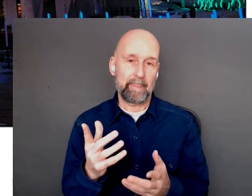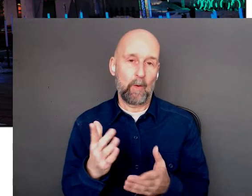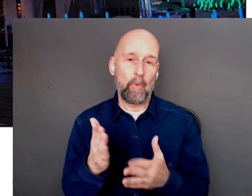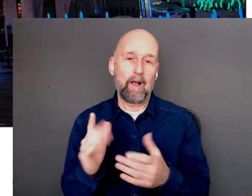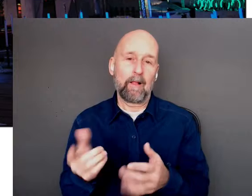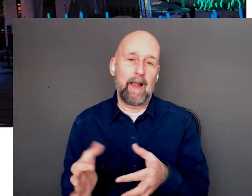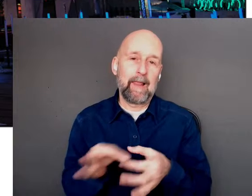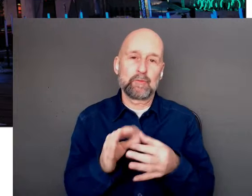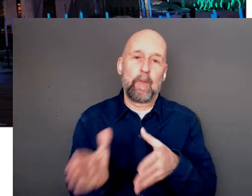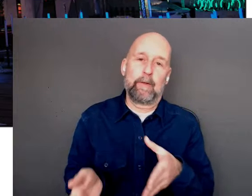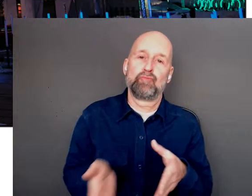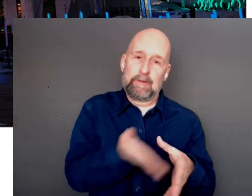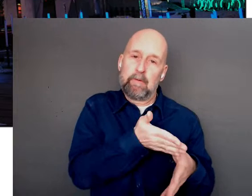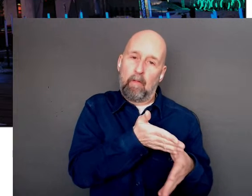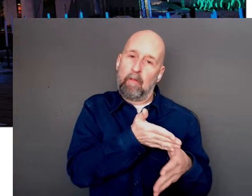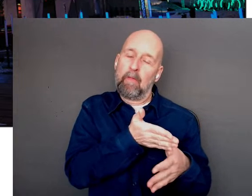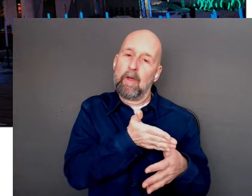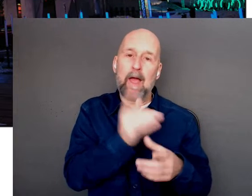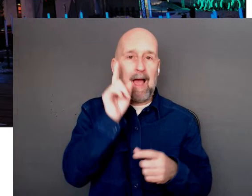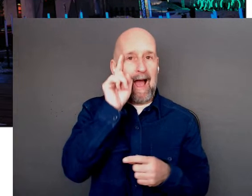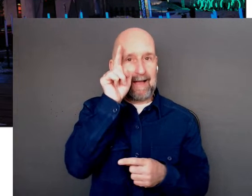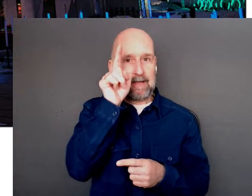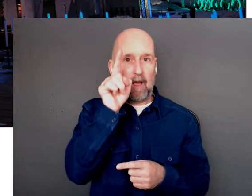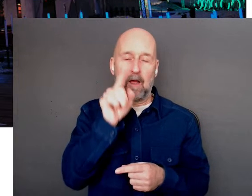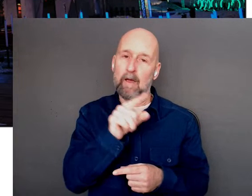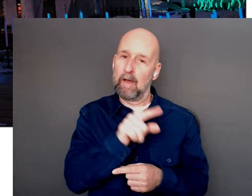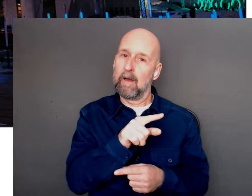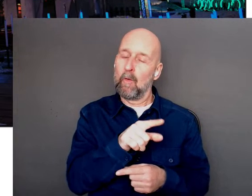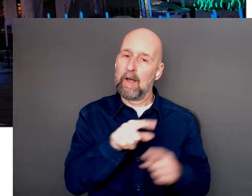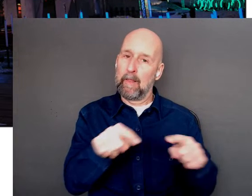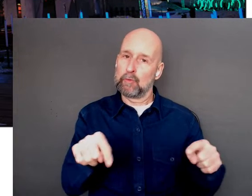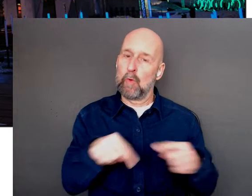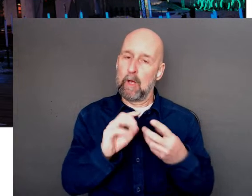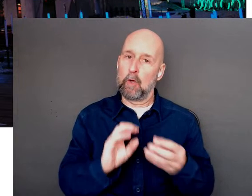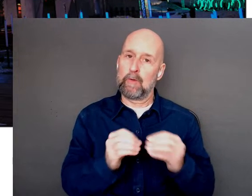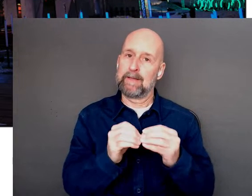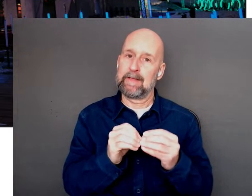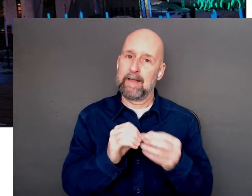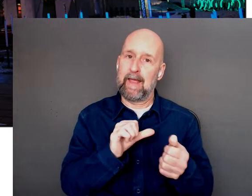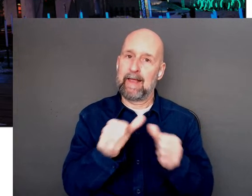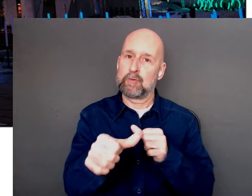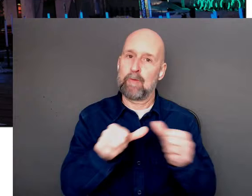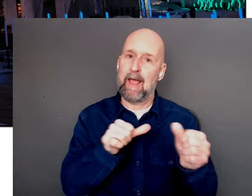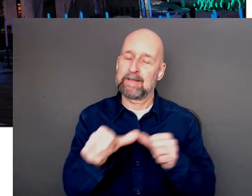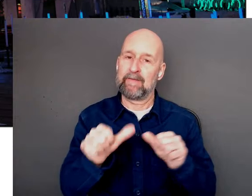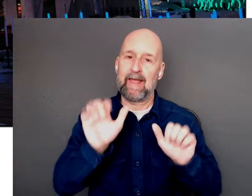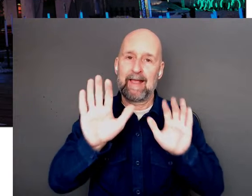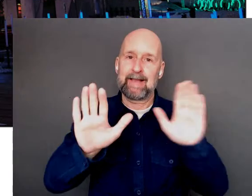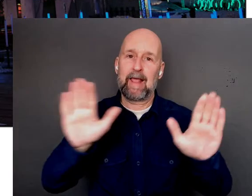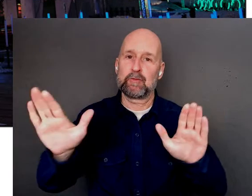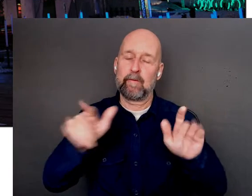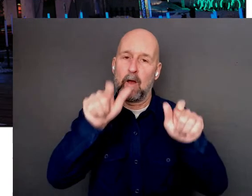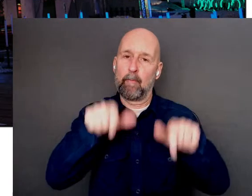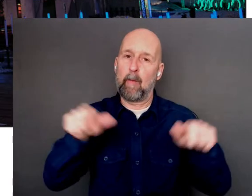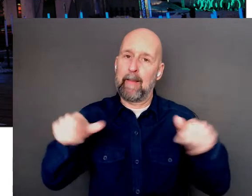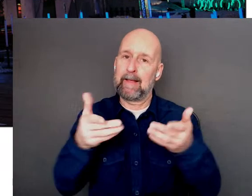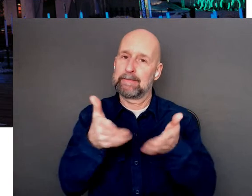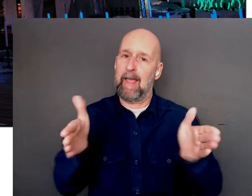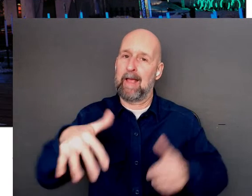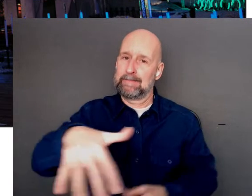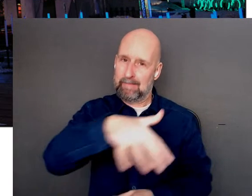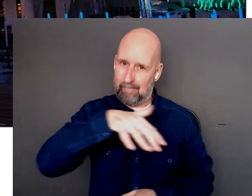original idea that we wanted to do as a studio was create interactive installations for the public space, because we felt